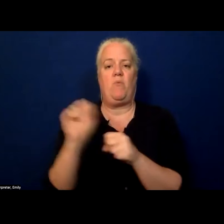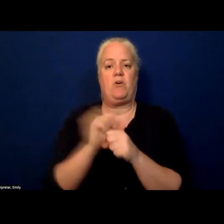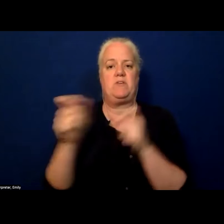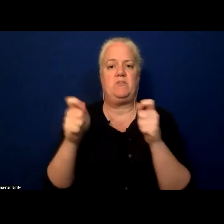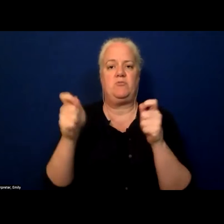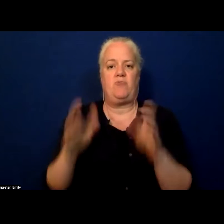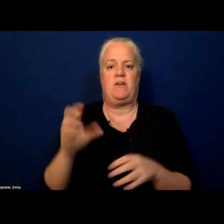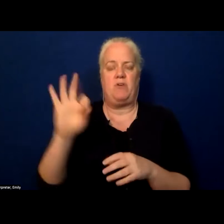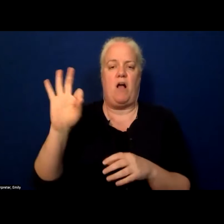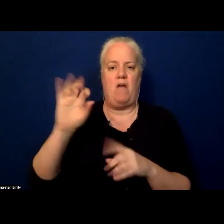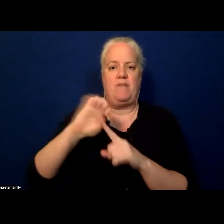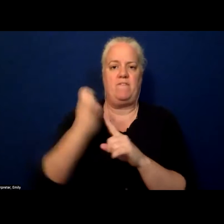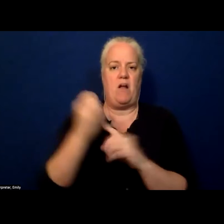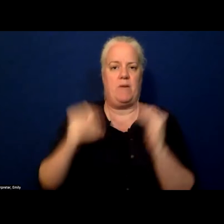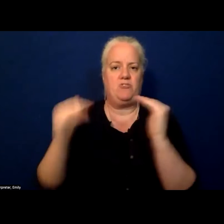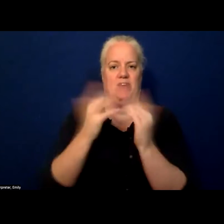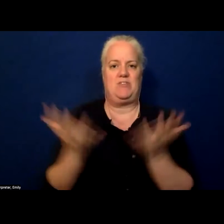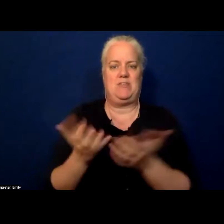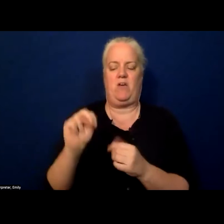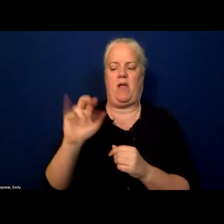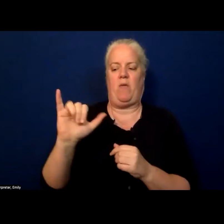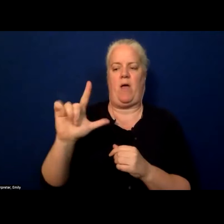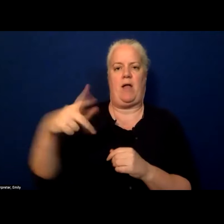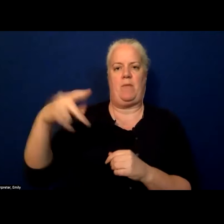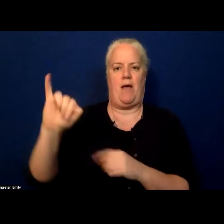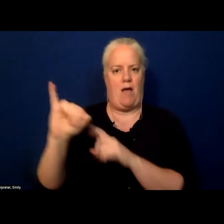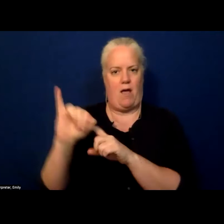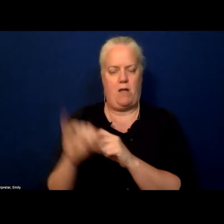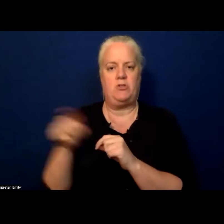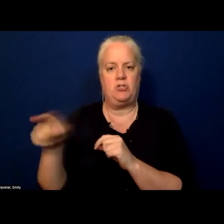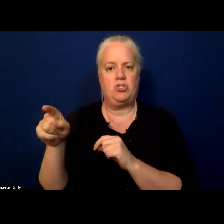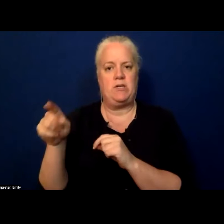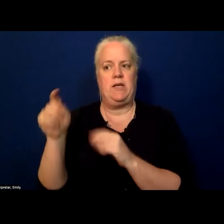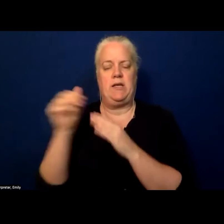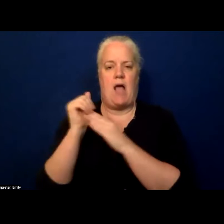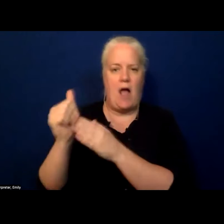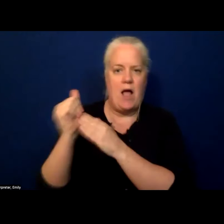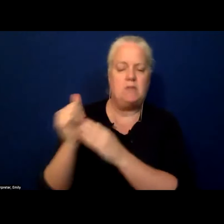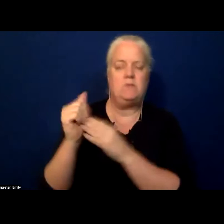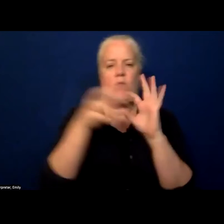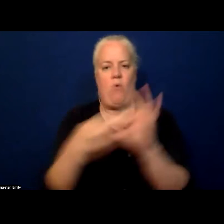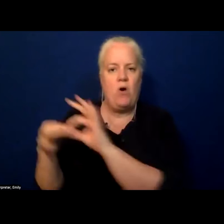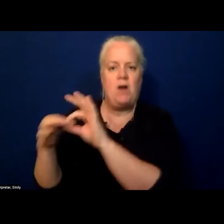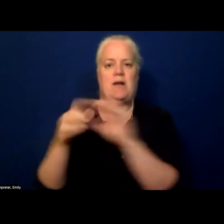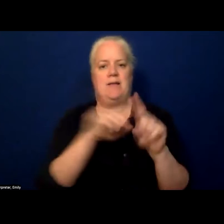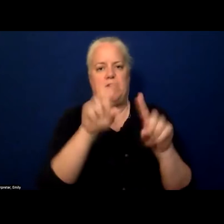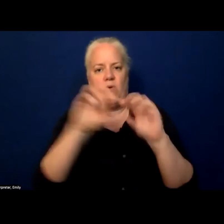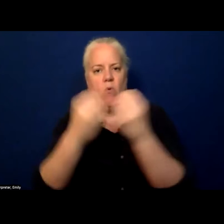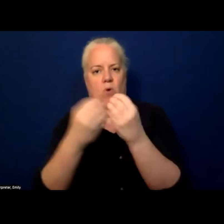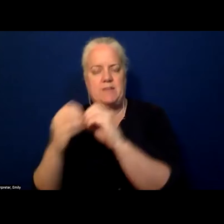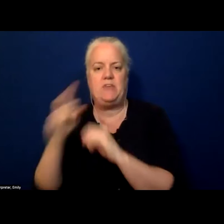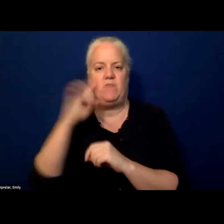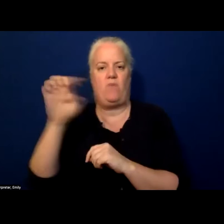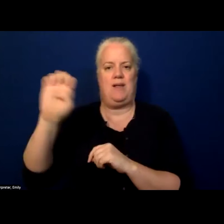Lawyers for the Public Interest. In his capacity, he guides and coordinates organizations' EJ strategy, litigation, policy